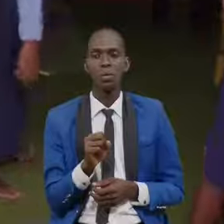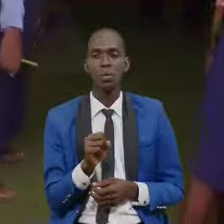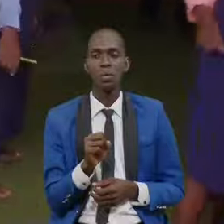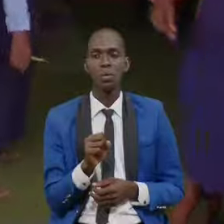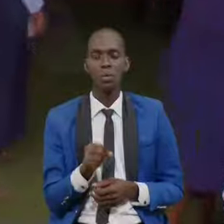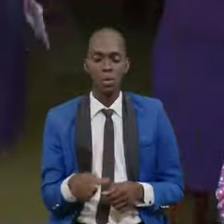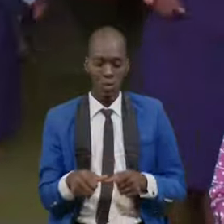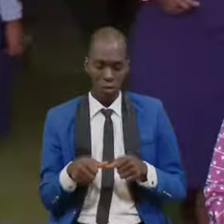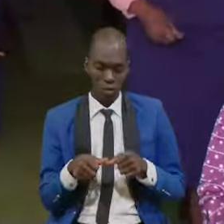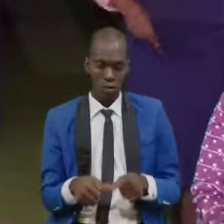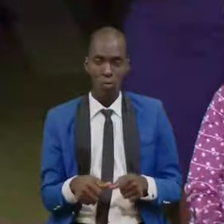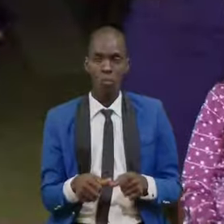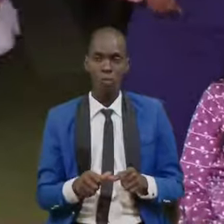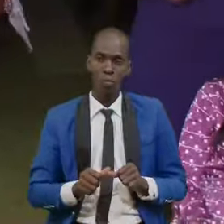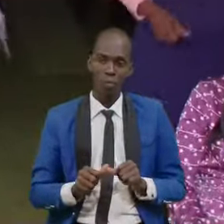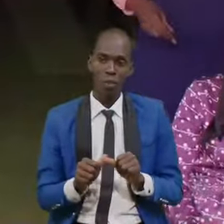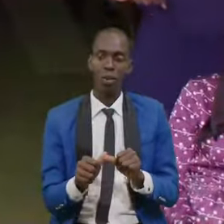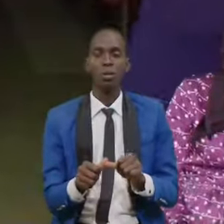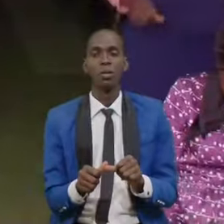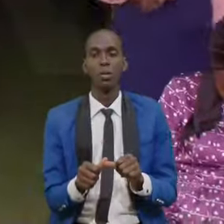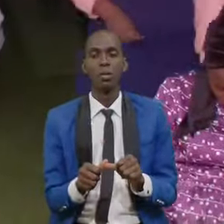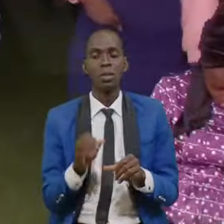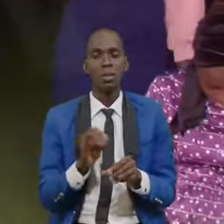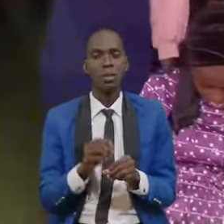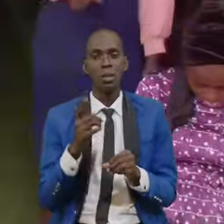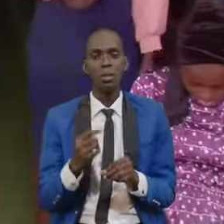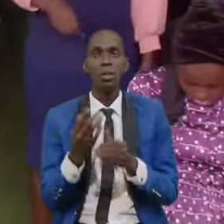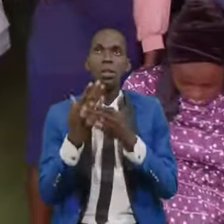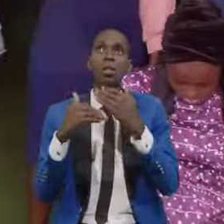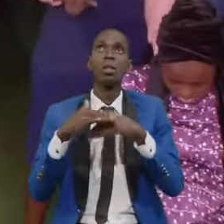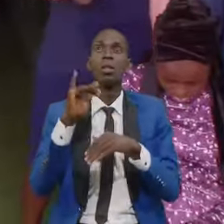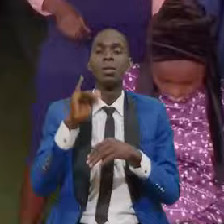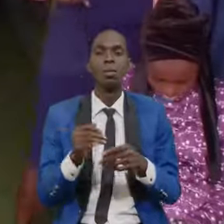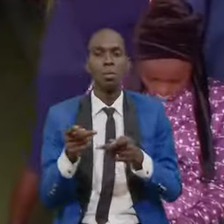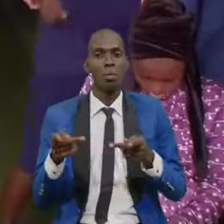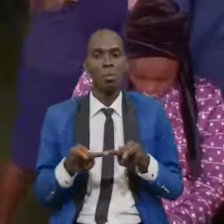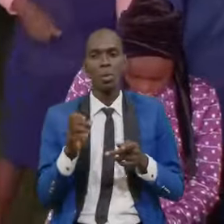Remain, abide in the heavenly places in Christ.